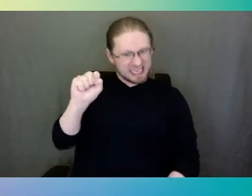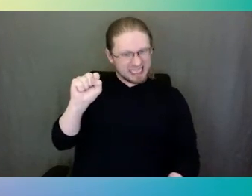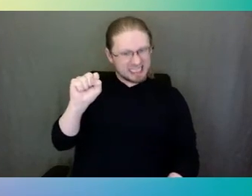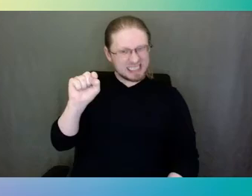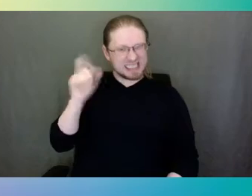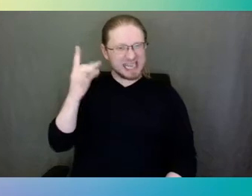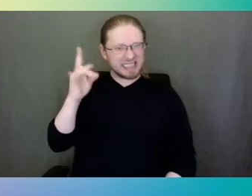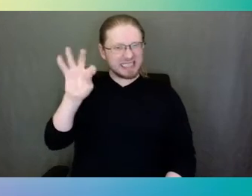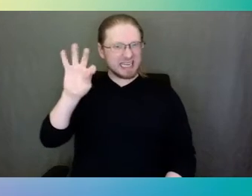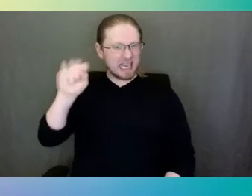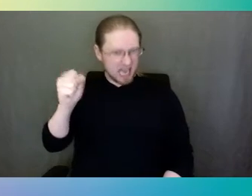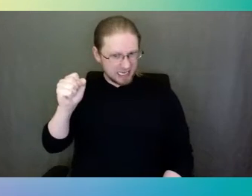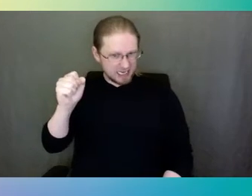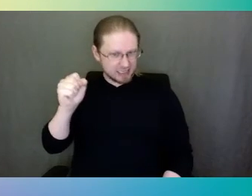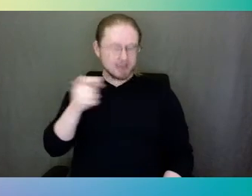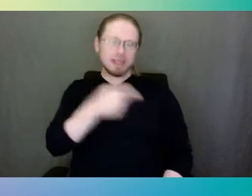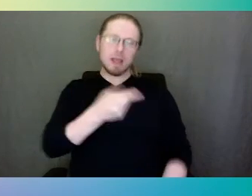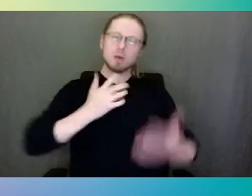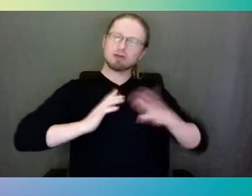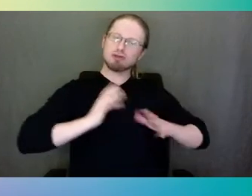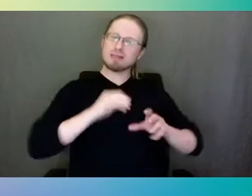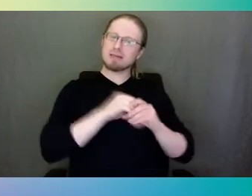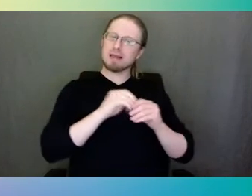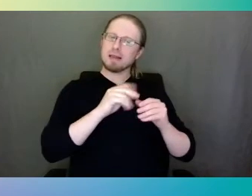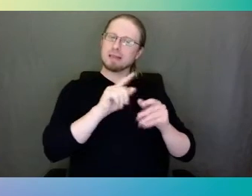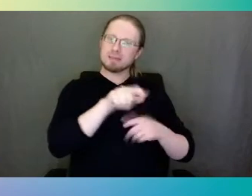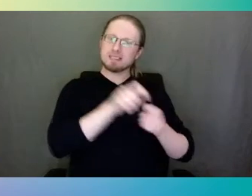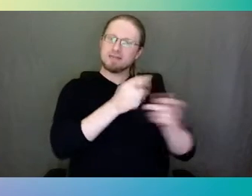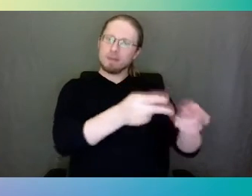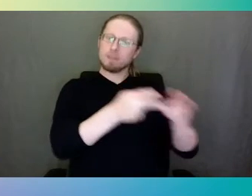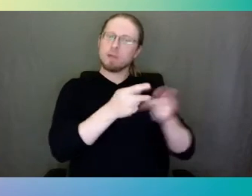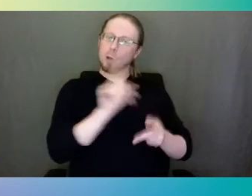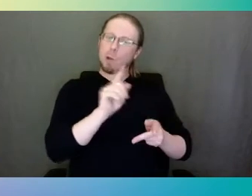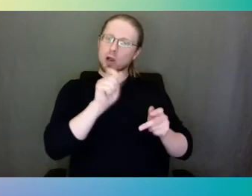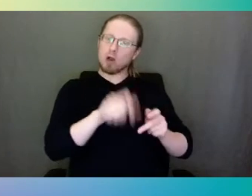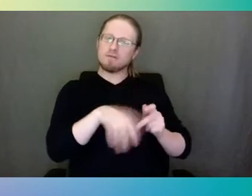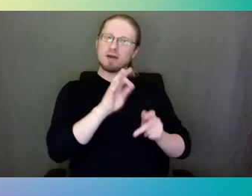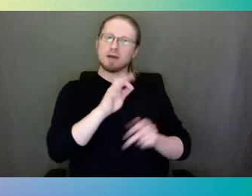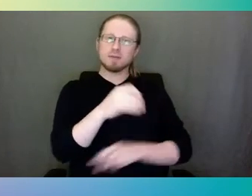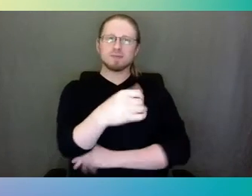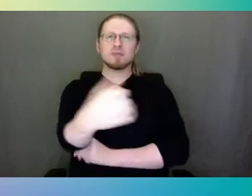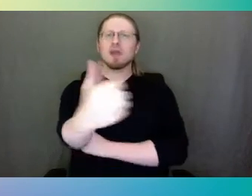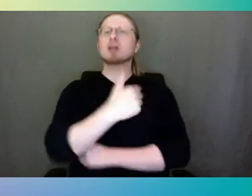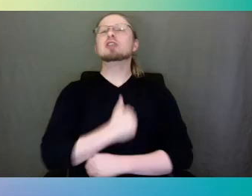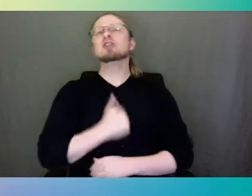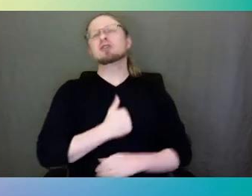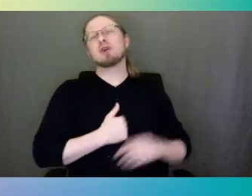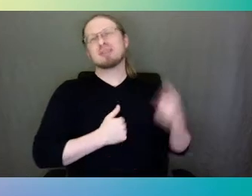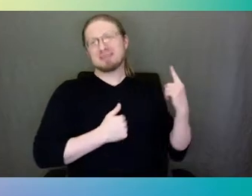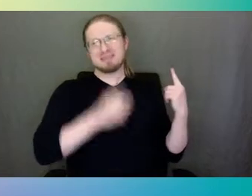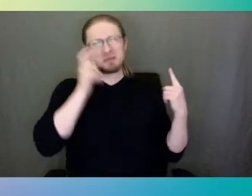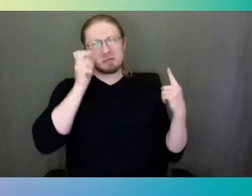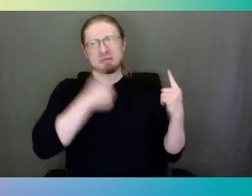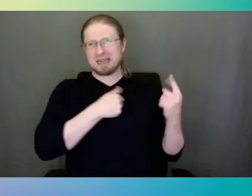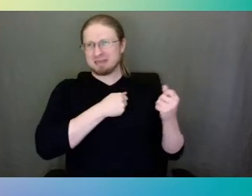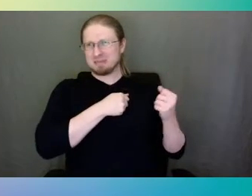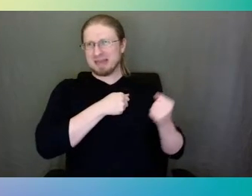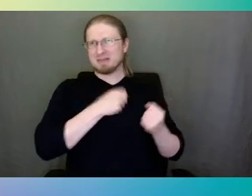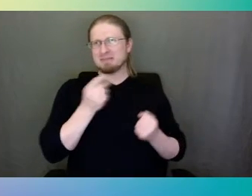out in places where they could be found. So now I have a dog that is, hold on one second.